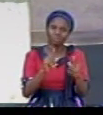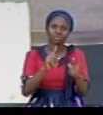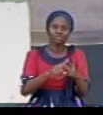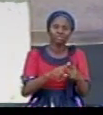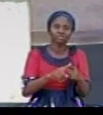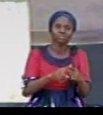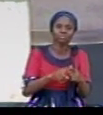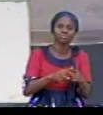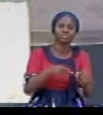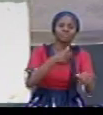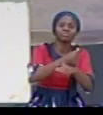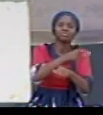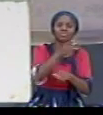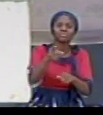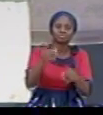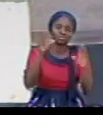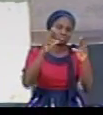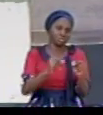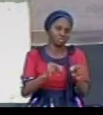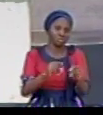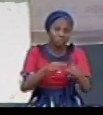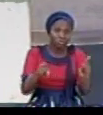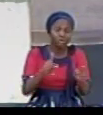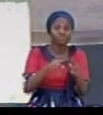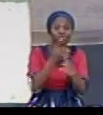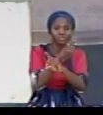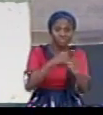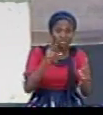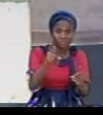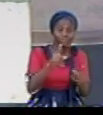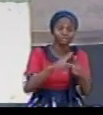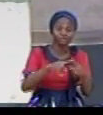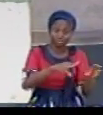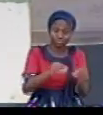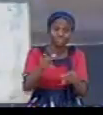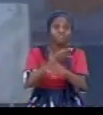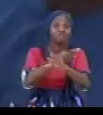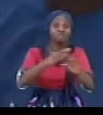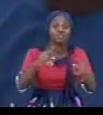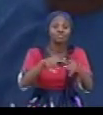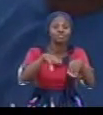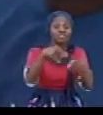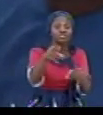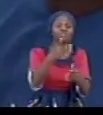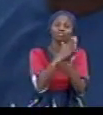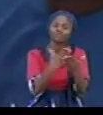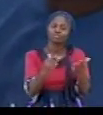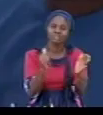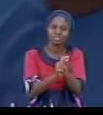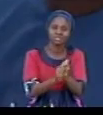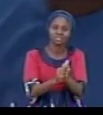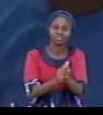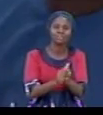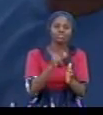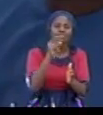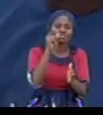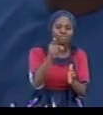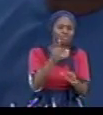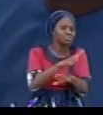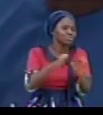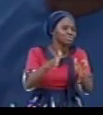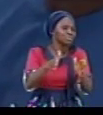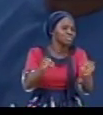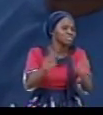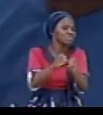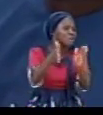you? To set you free? To give you something that you are not even asking?